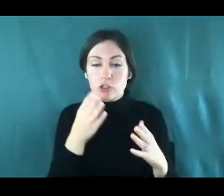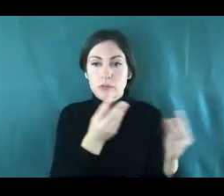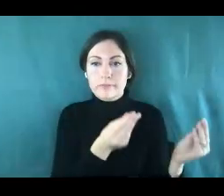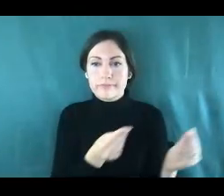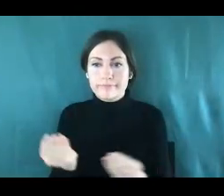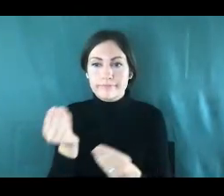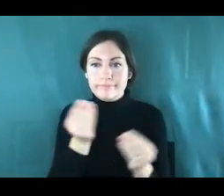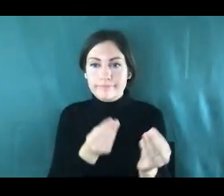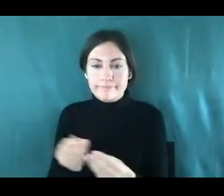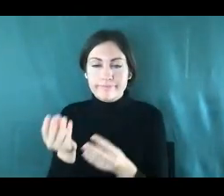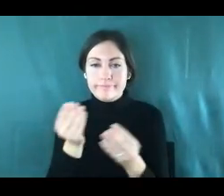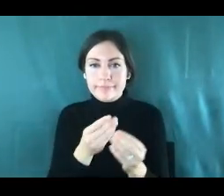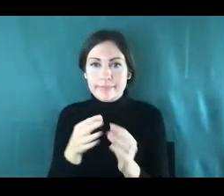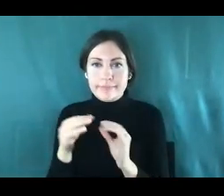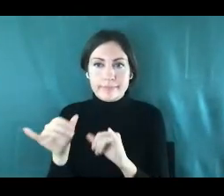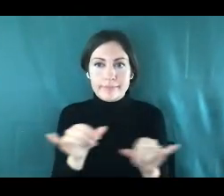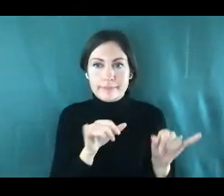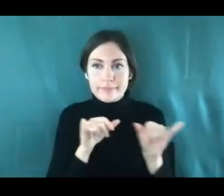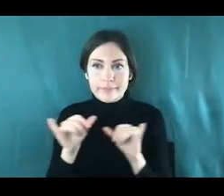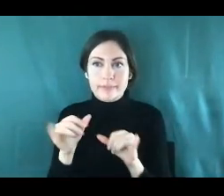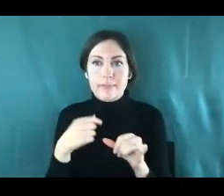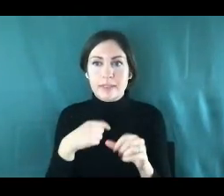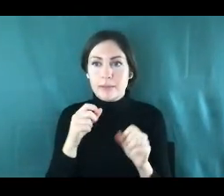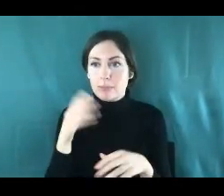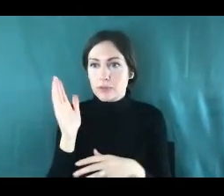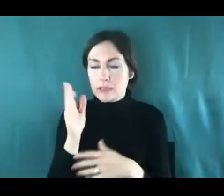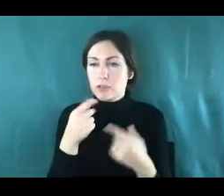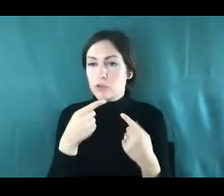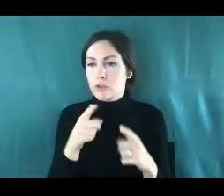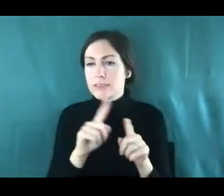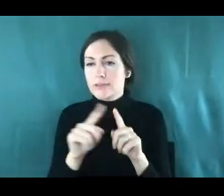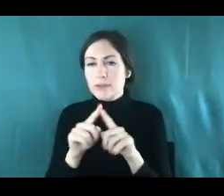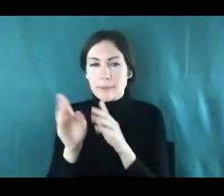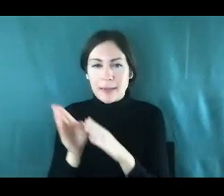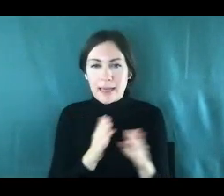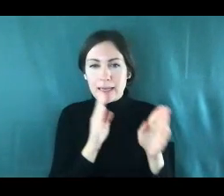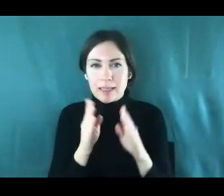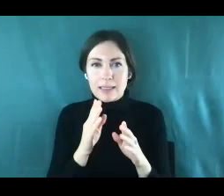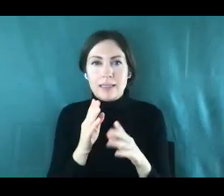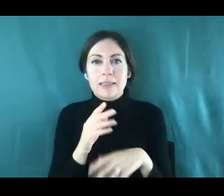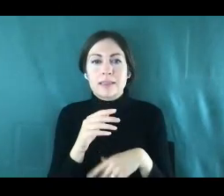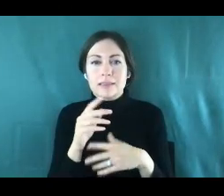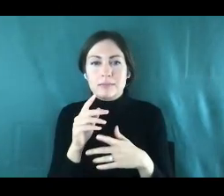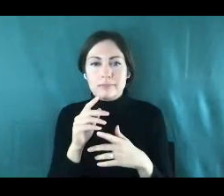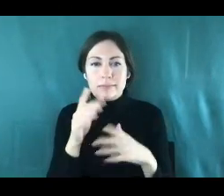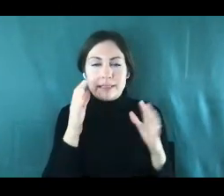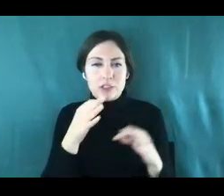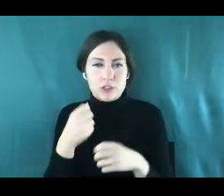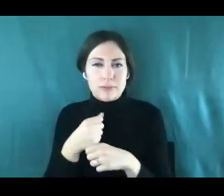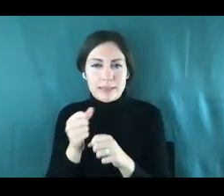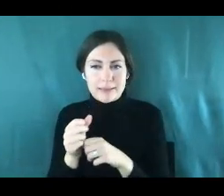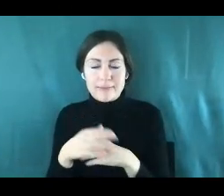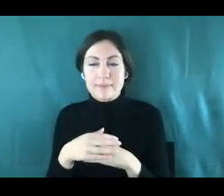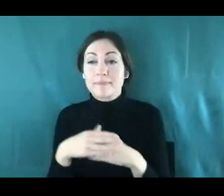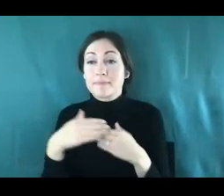that minority health priorities are represented during planning and decision making. Next slide, please.